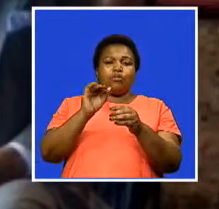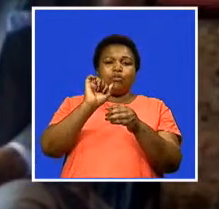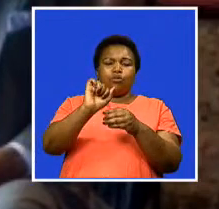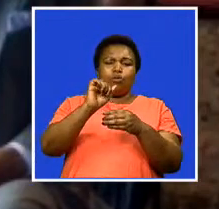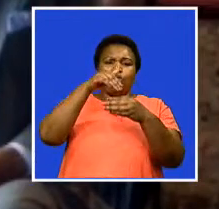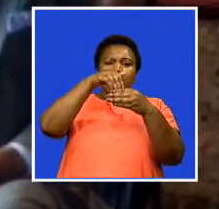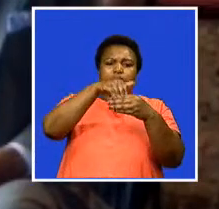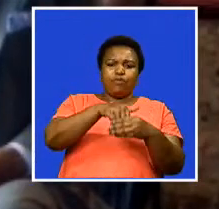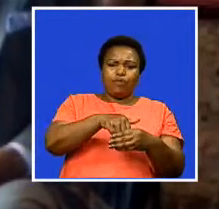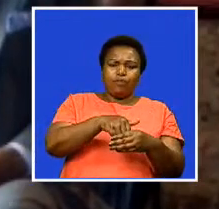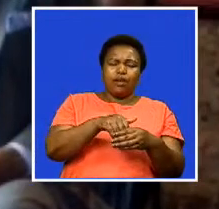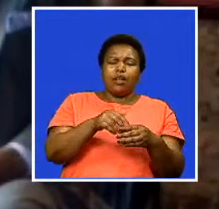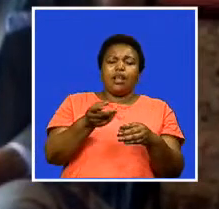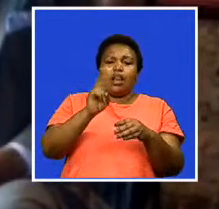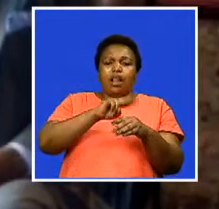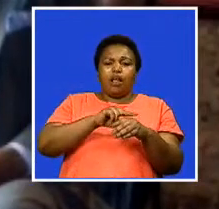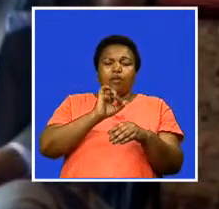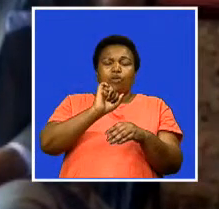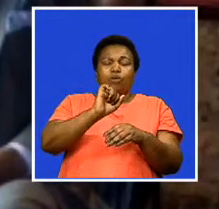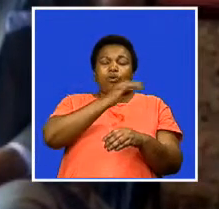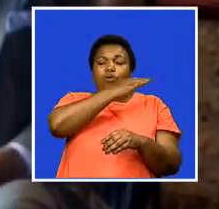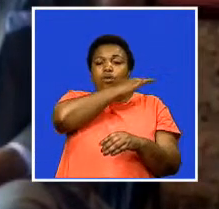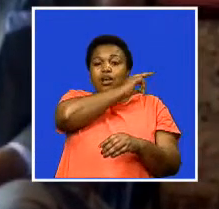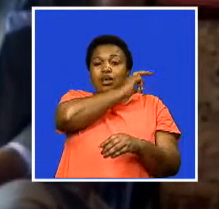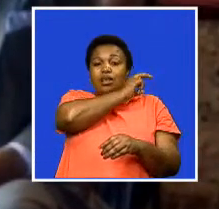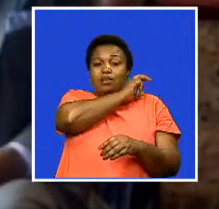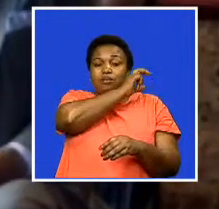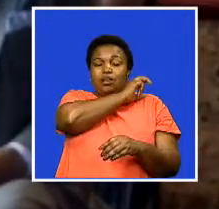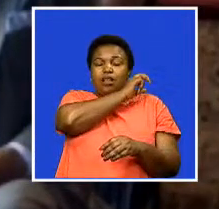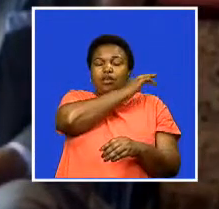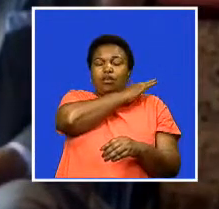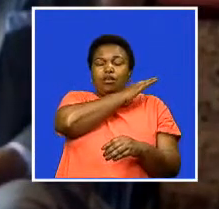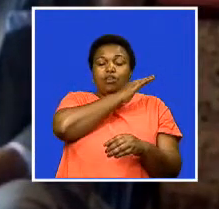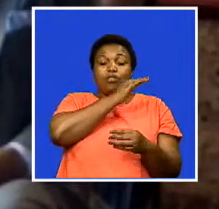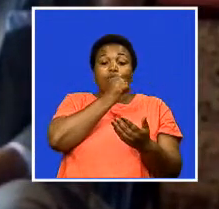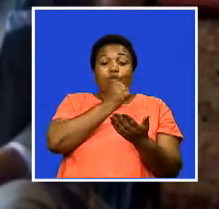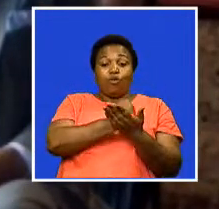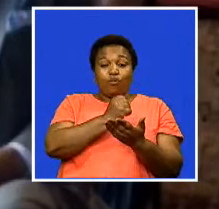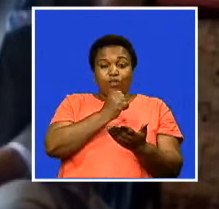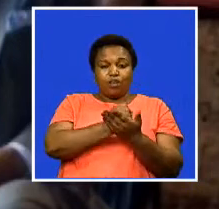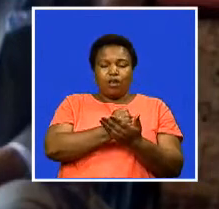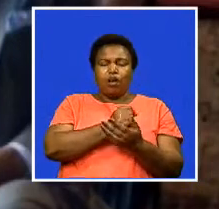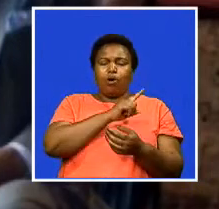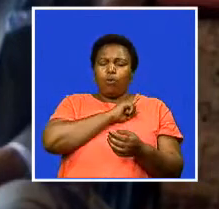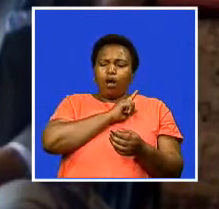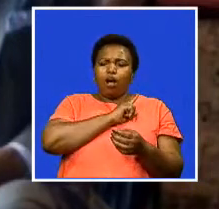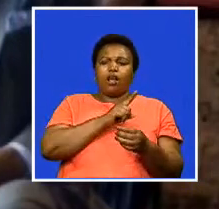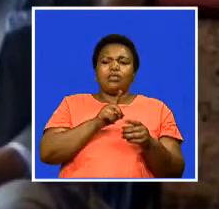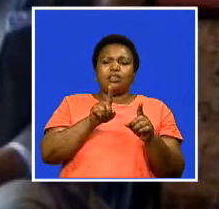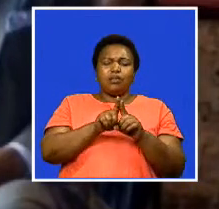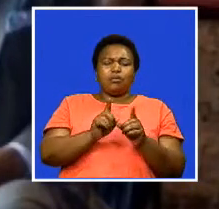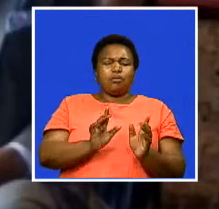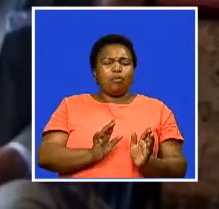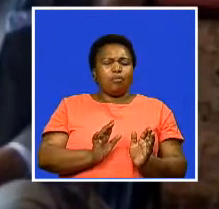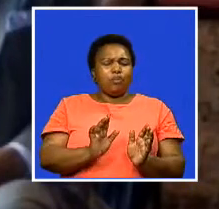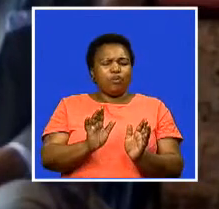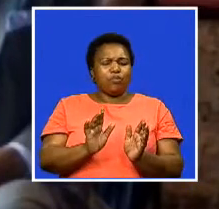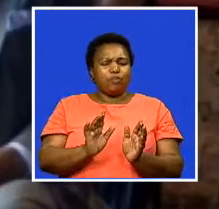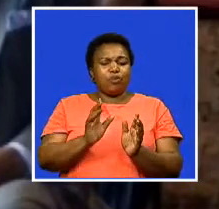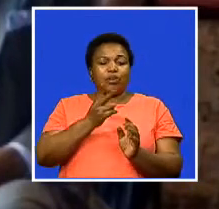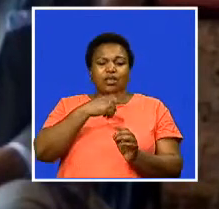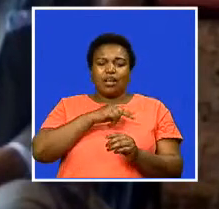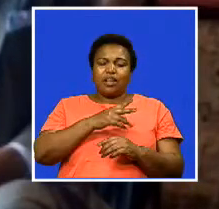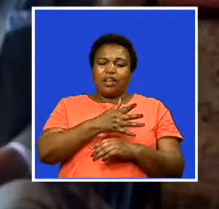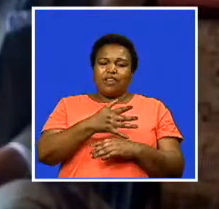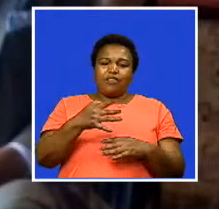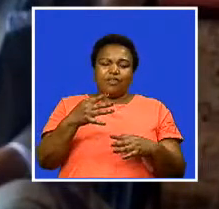cabinet yonke siyabonga ku leadership yemakhosi kuloko njengoba wathi uthi beba siphusha on a daily basis but ngiphumisa